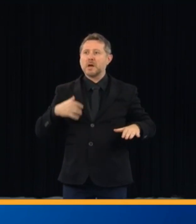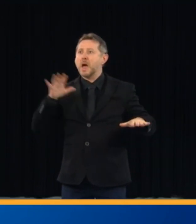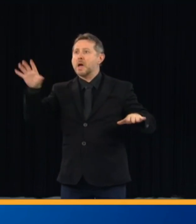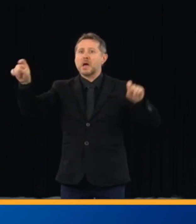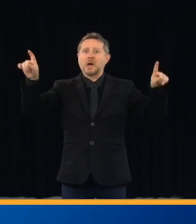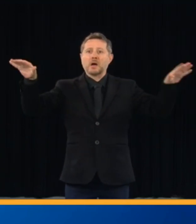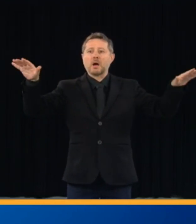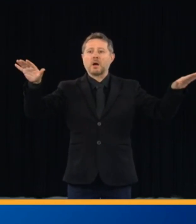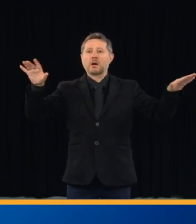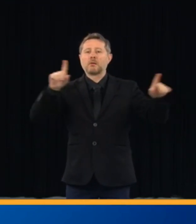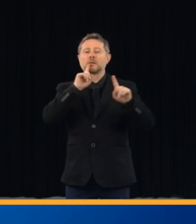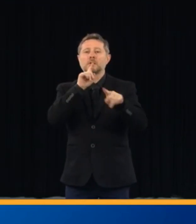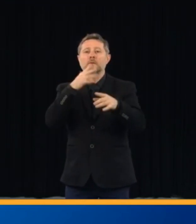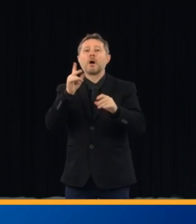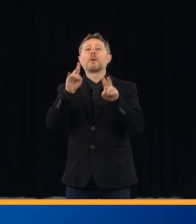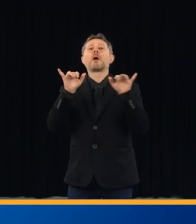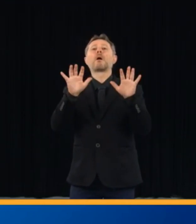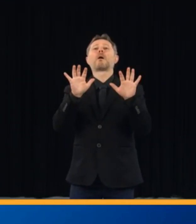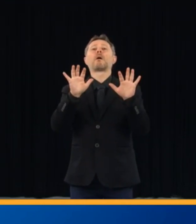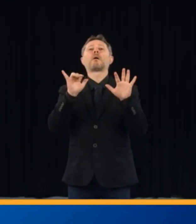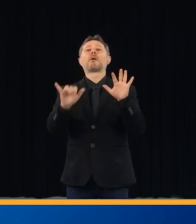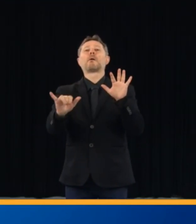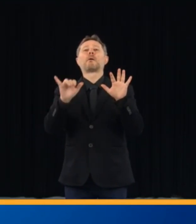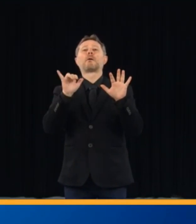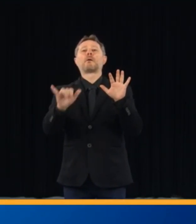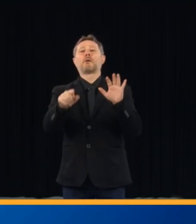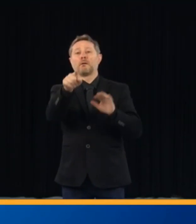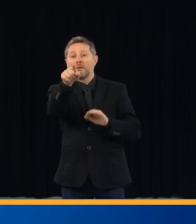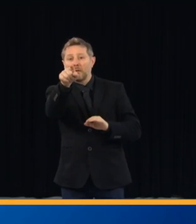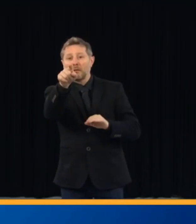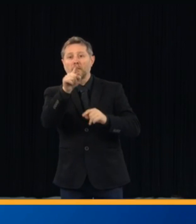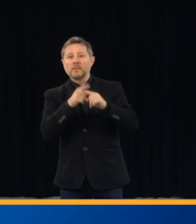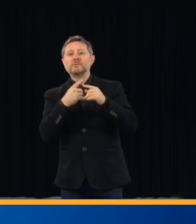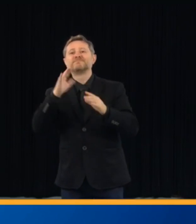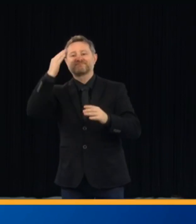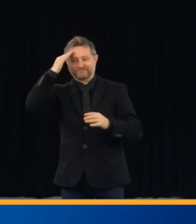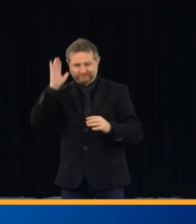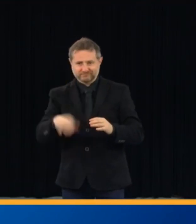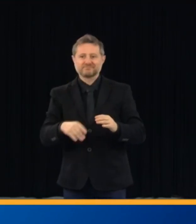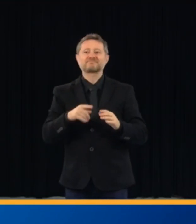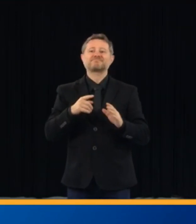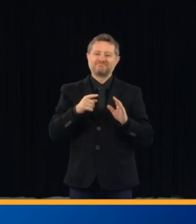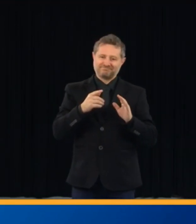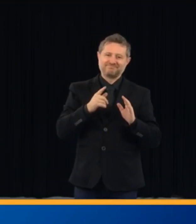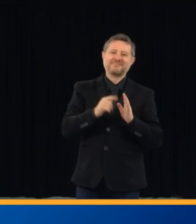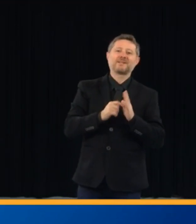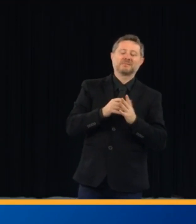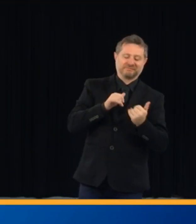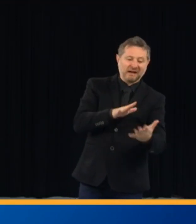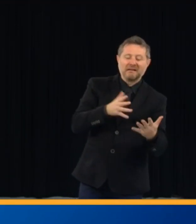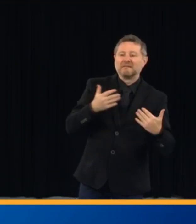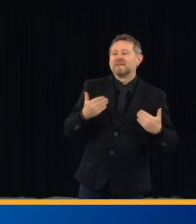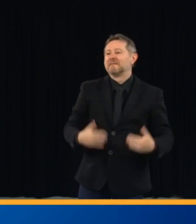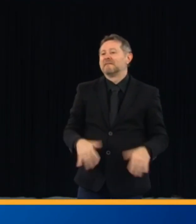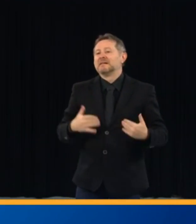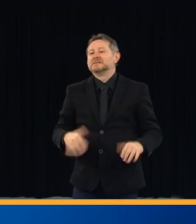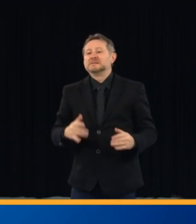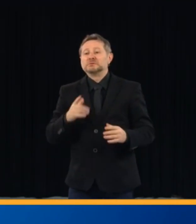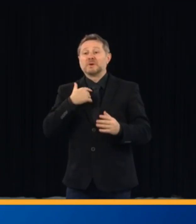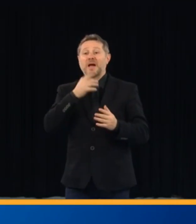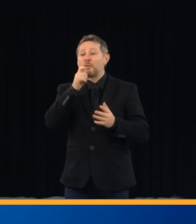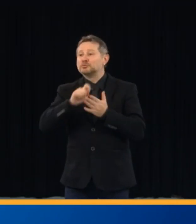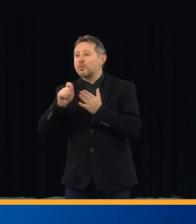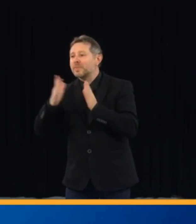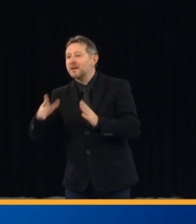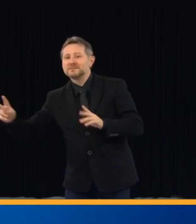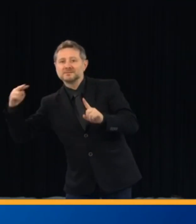know it's a terrible, unfortunate circumstance for you, but think about it from a journalistic point of view, a public service point